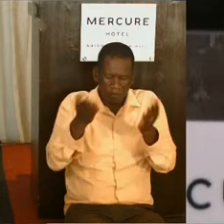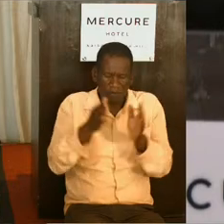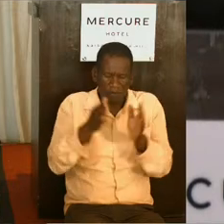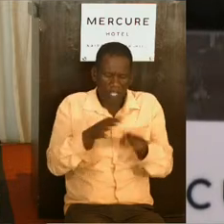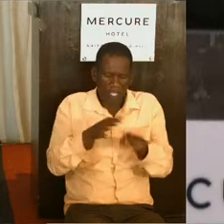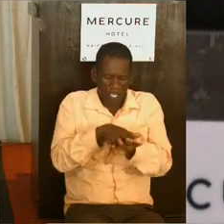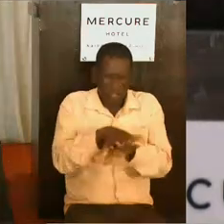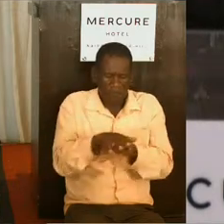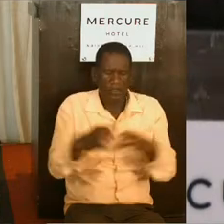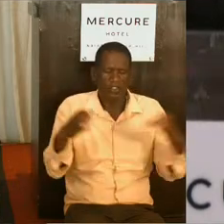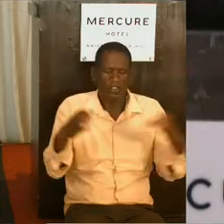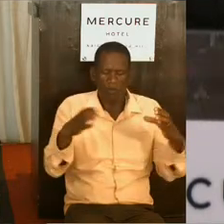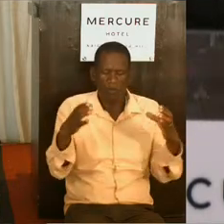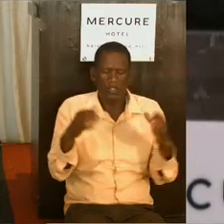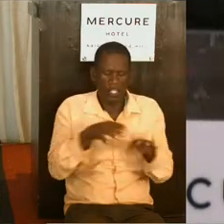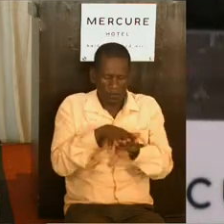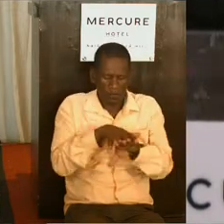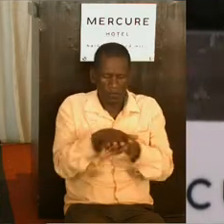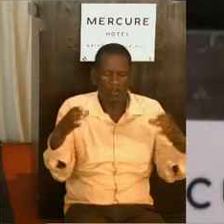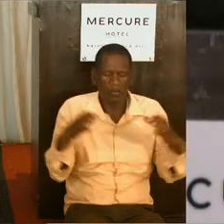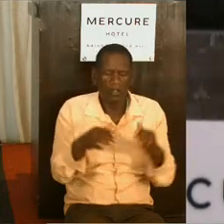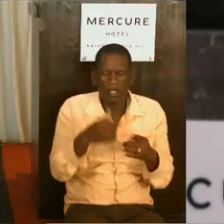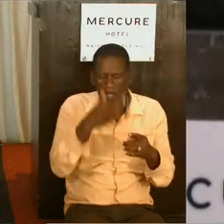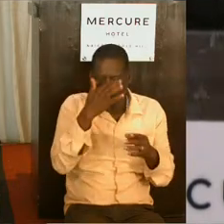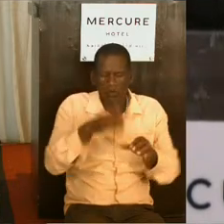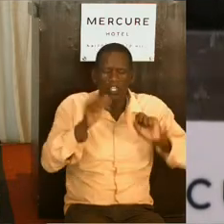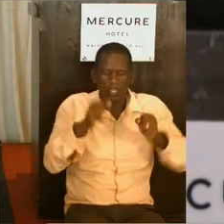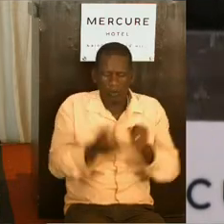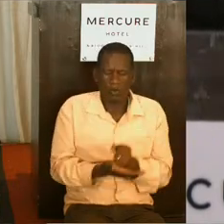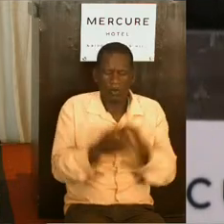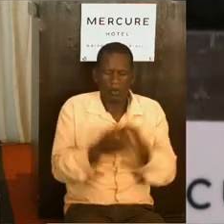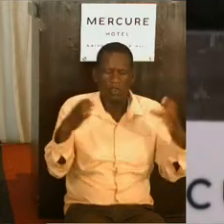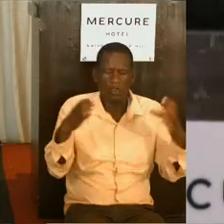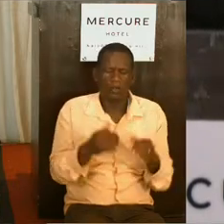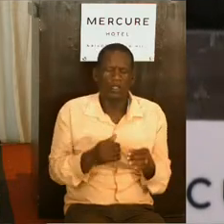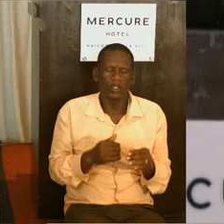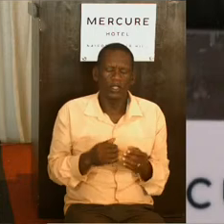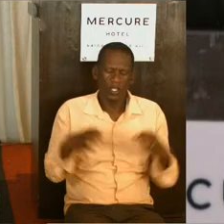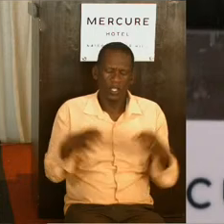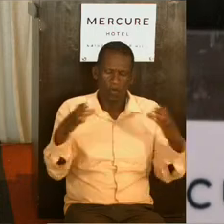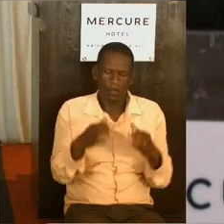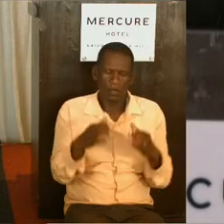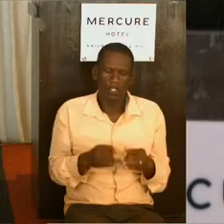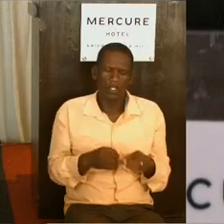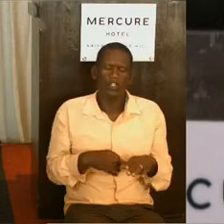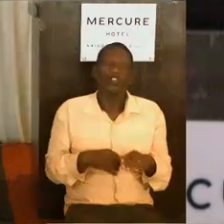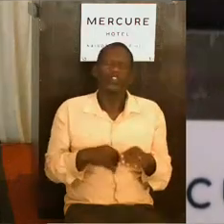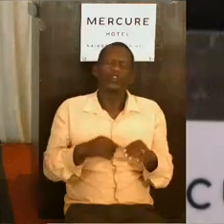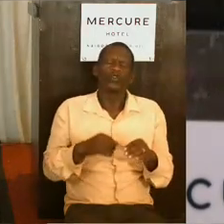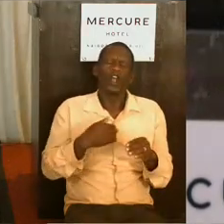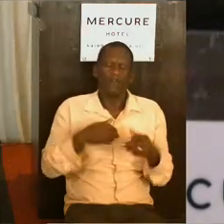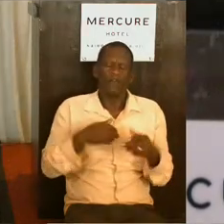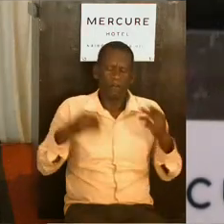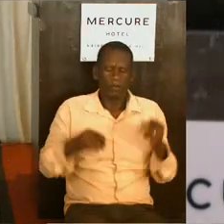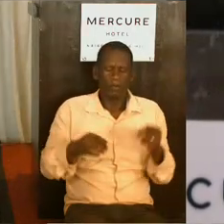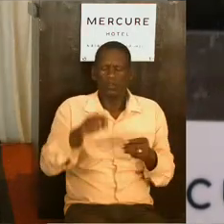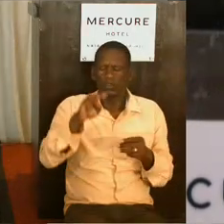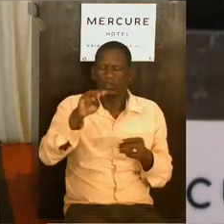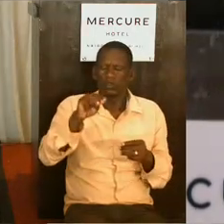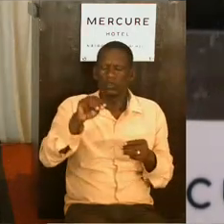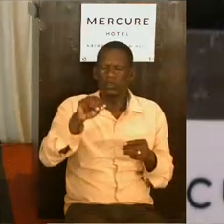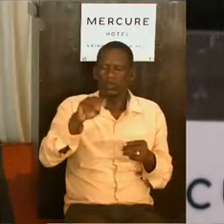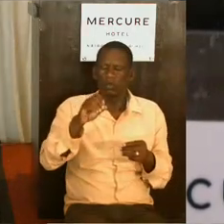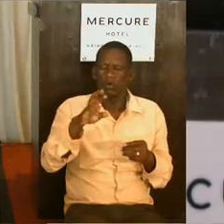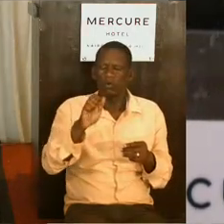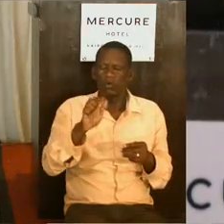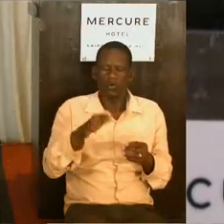influence community as they are able to to enable them to call on people's moral duty there